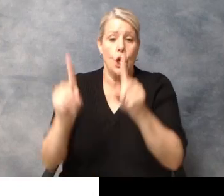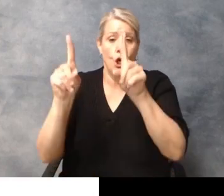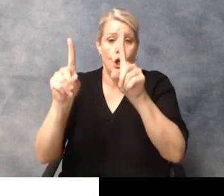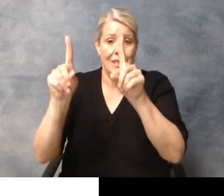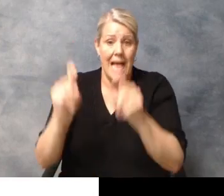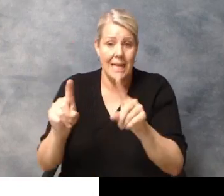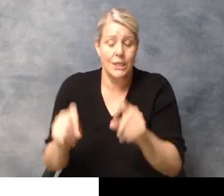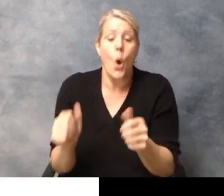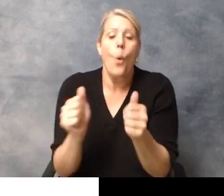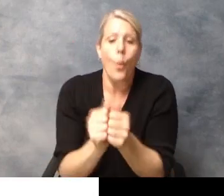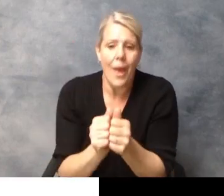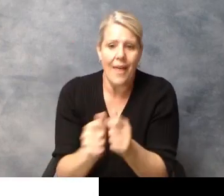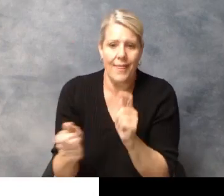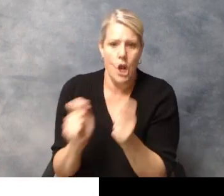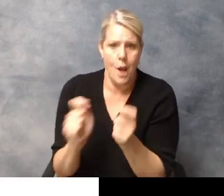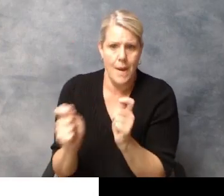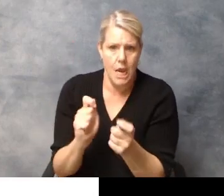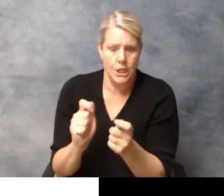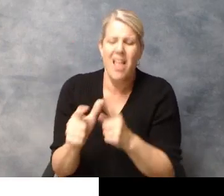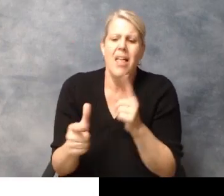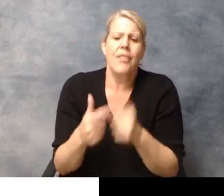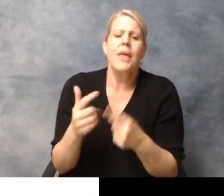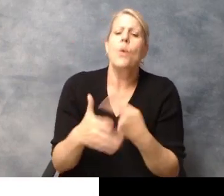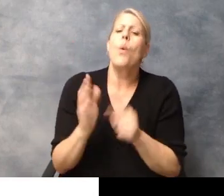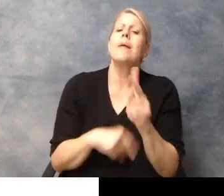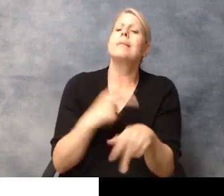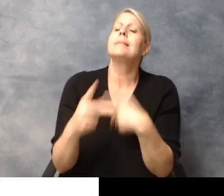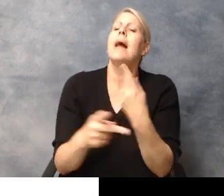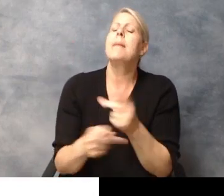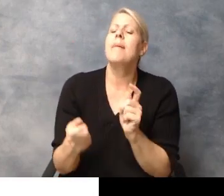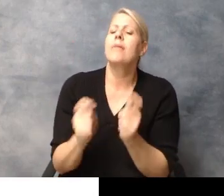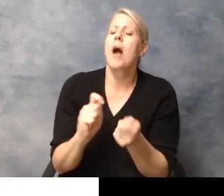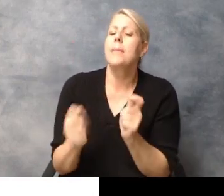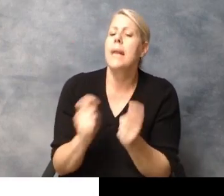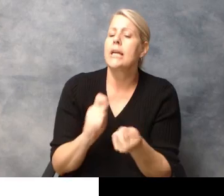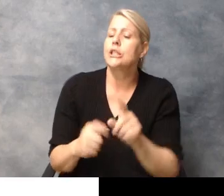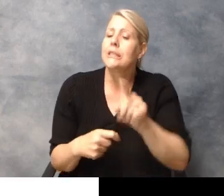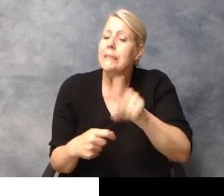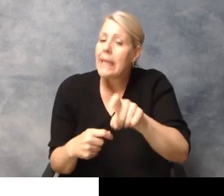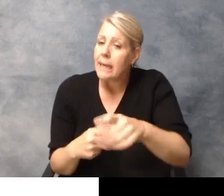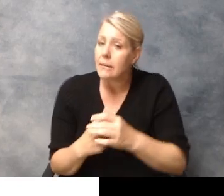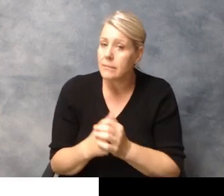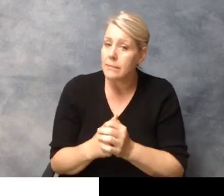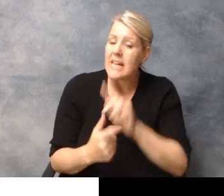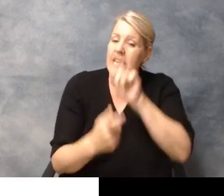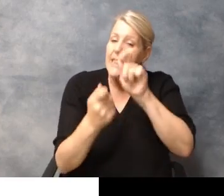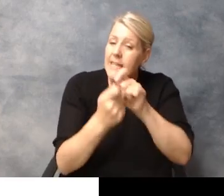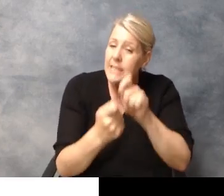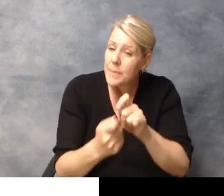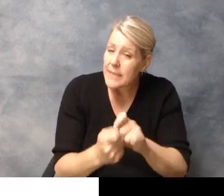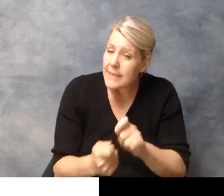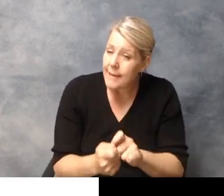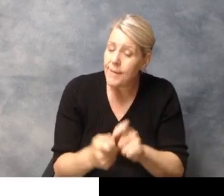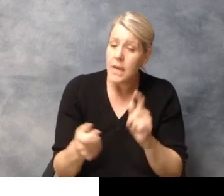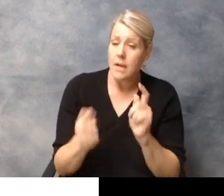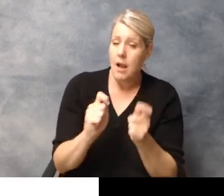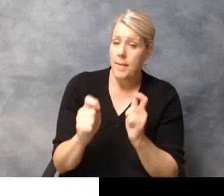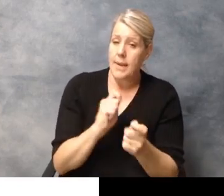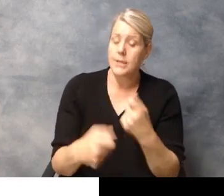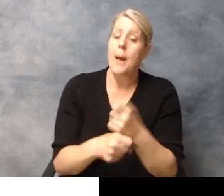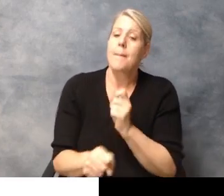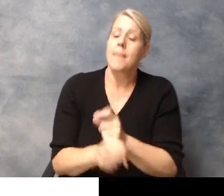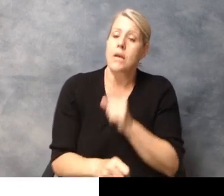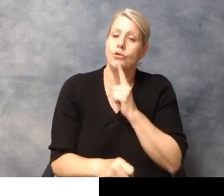accommodations, what accommodations does the student need? The specific accommodations needed can be reviewed and documented by the ARC.